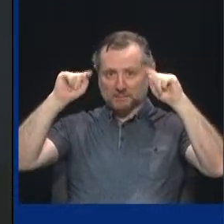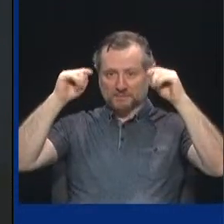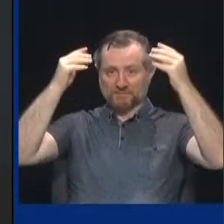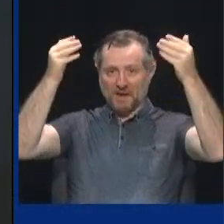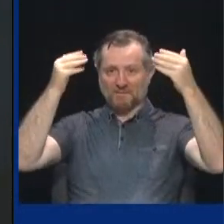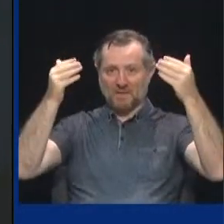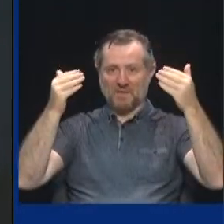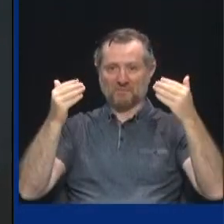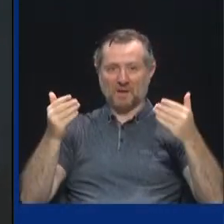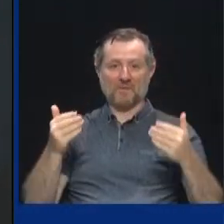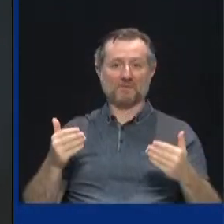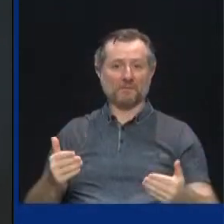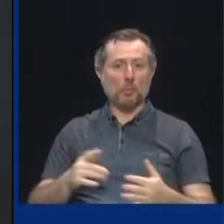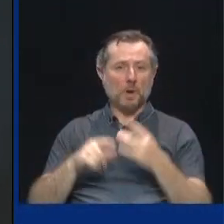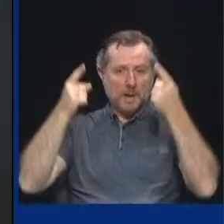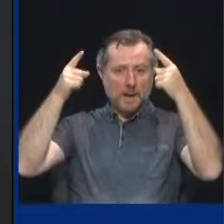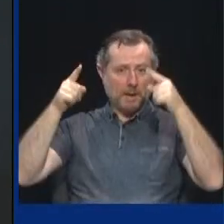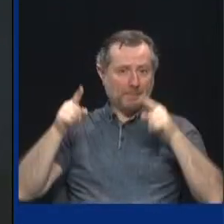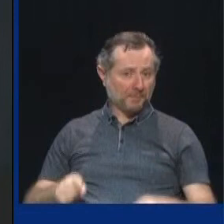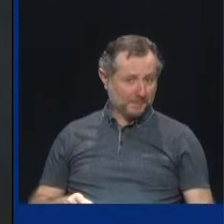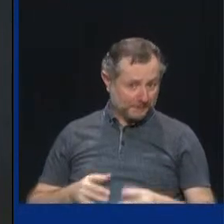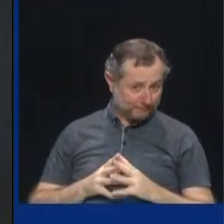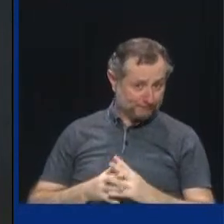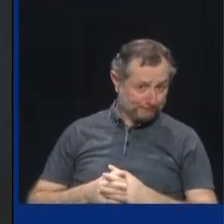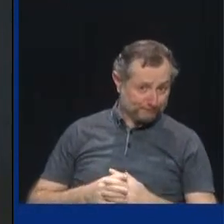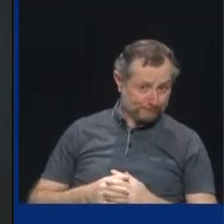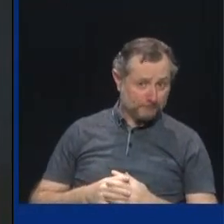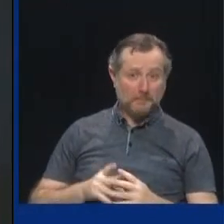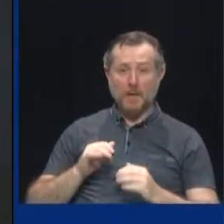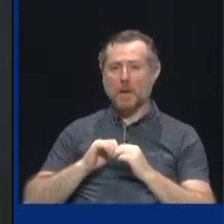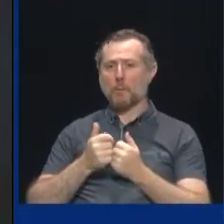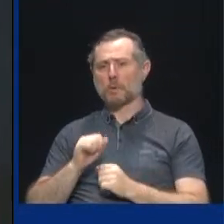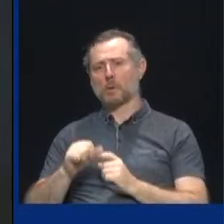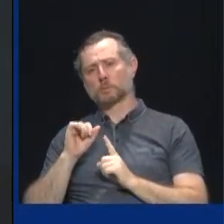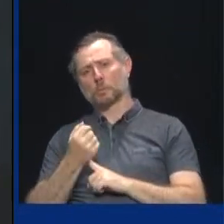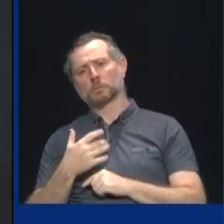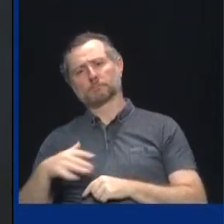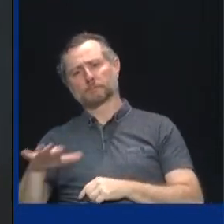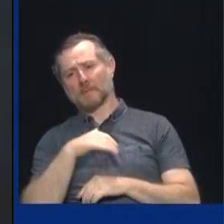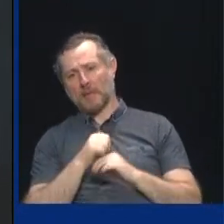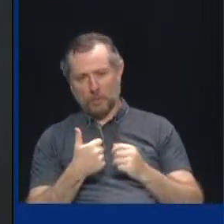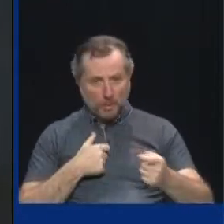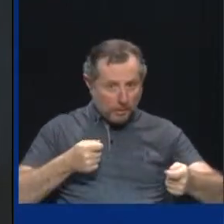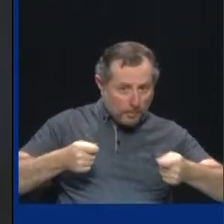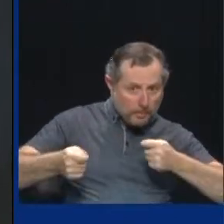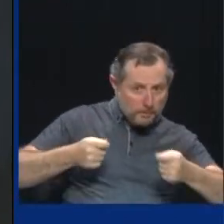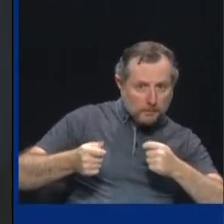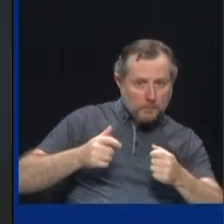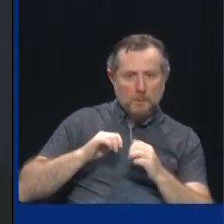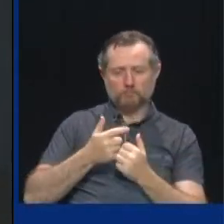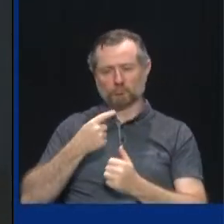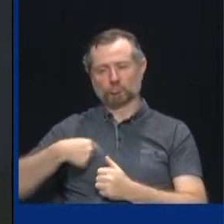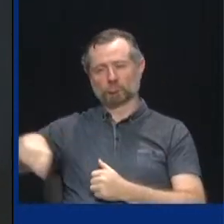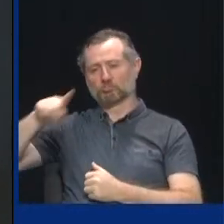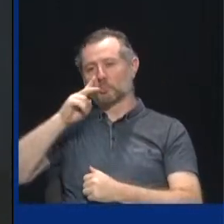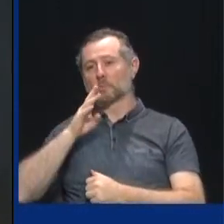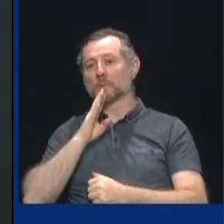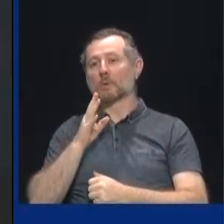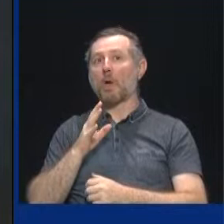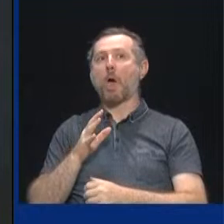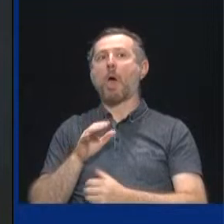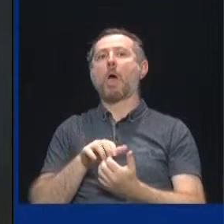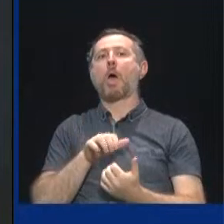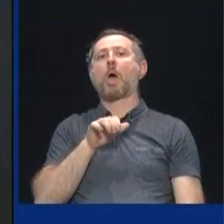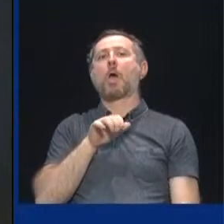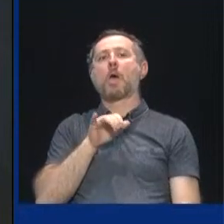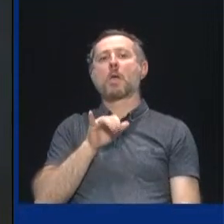happened and how the situation has been handled, I think they're going to be shocked. Shocked.